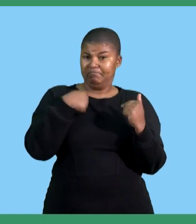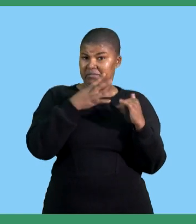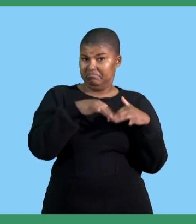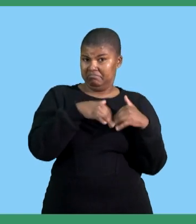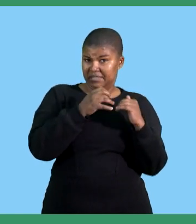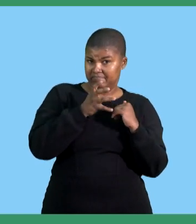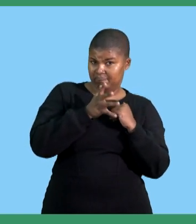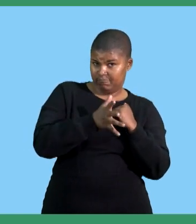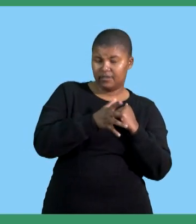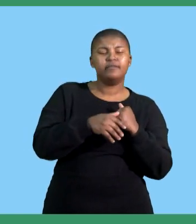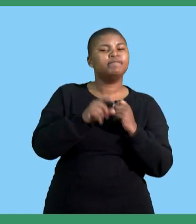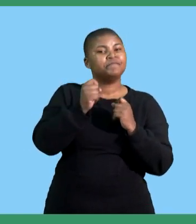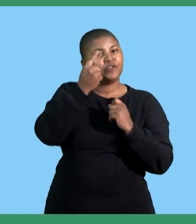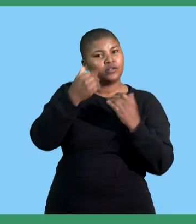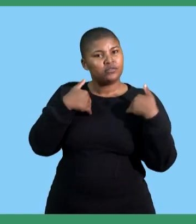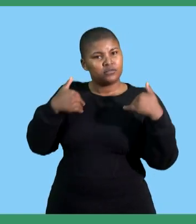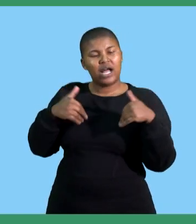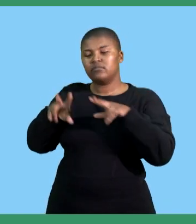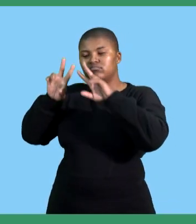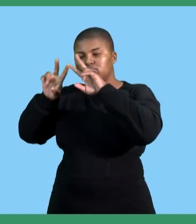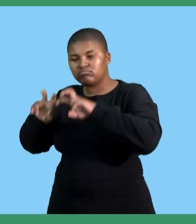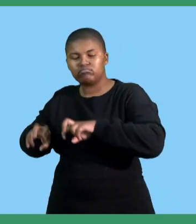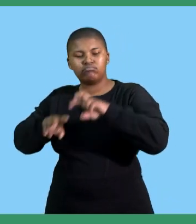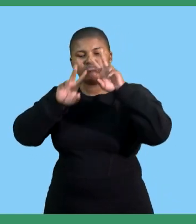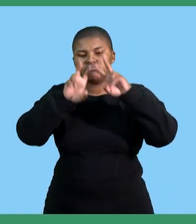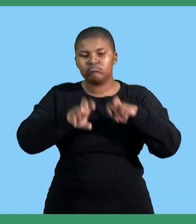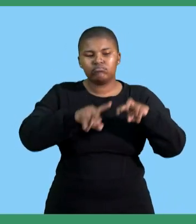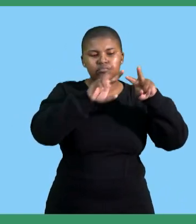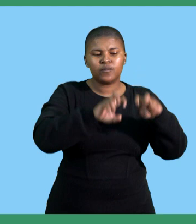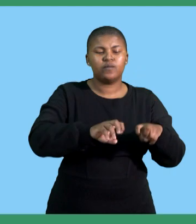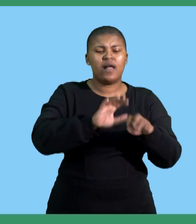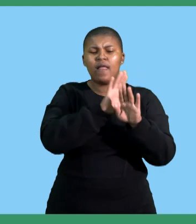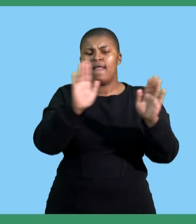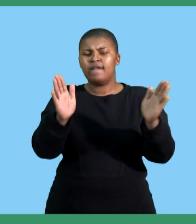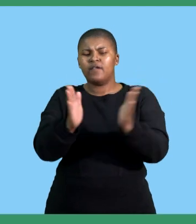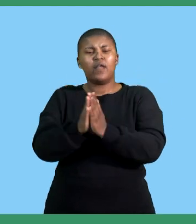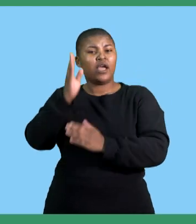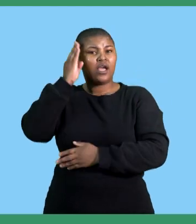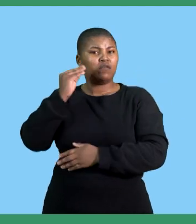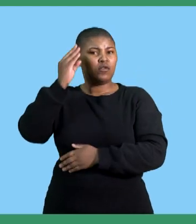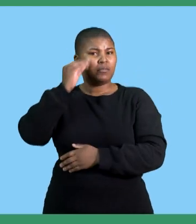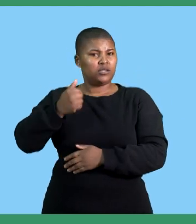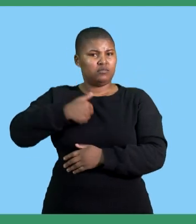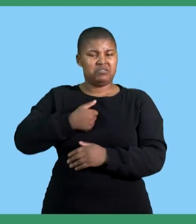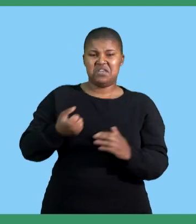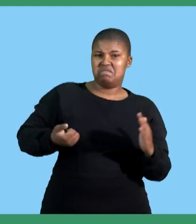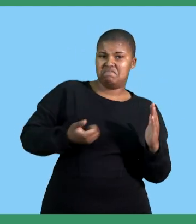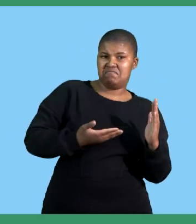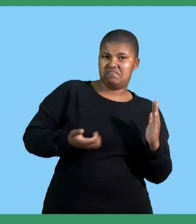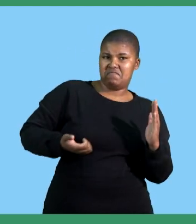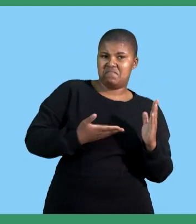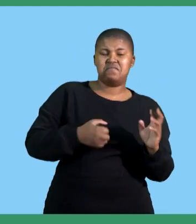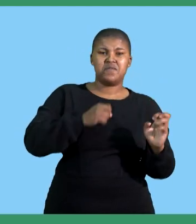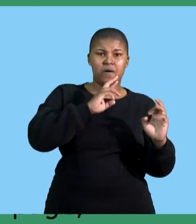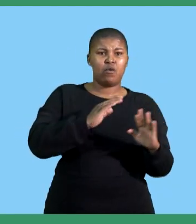that you research so that you will have all the information that you would want to put on your report before you even present it to the person that it